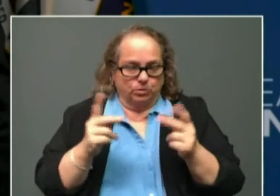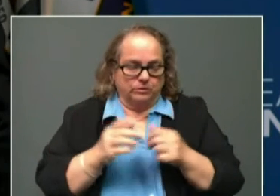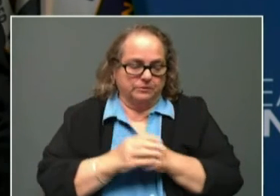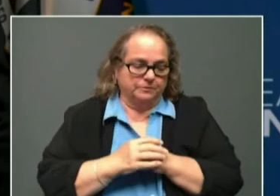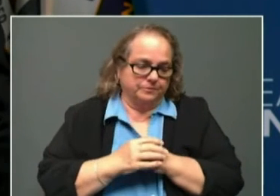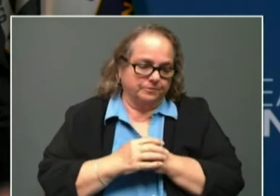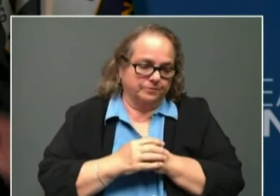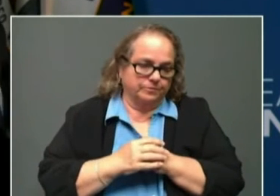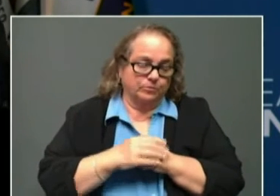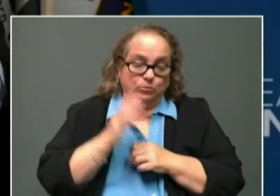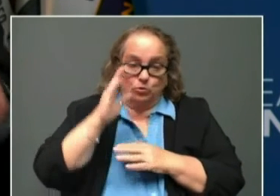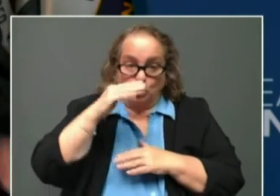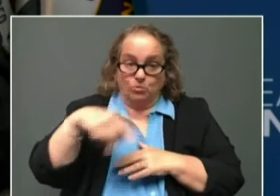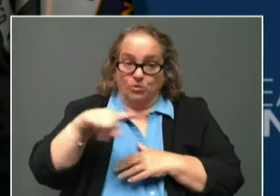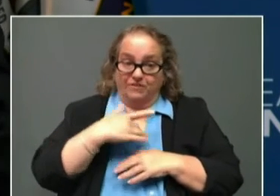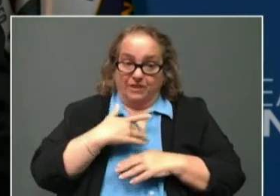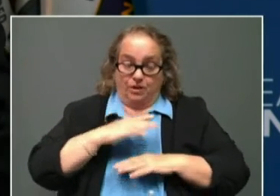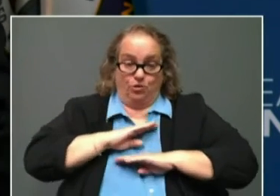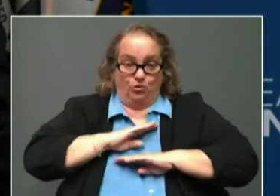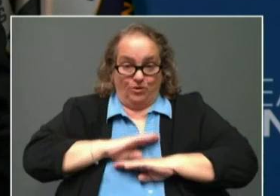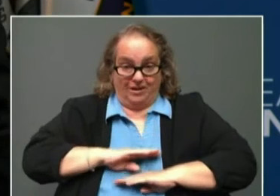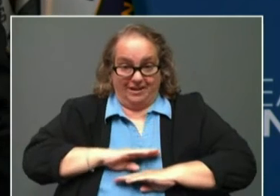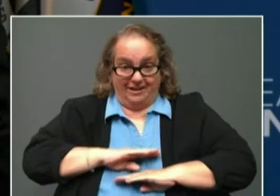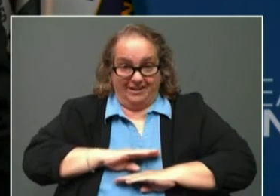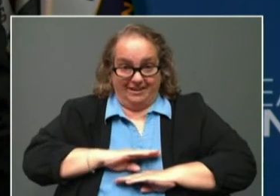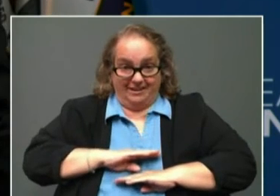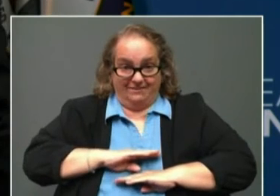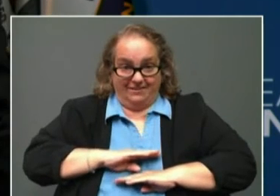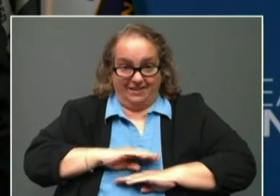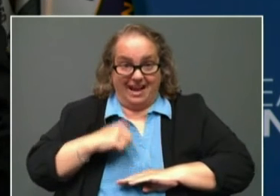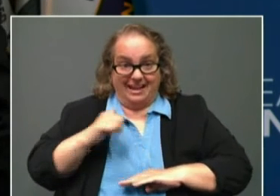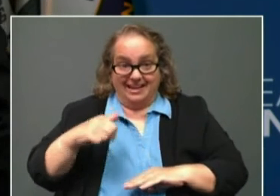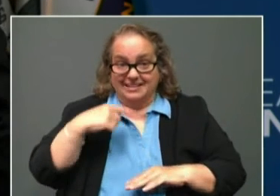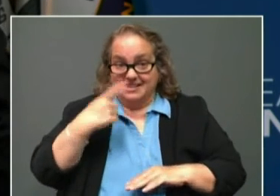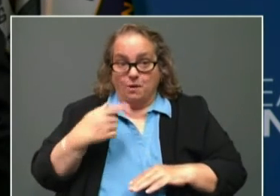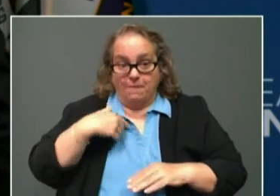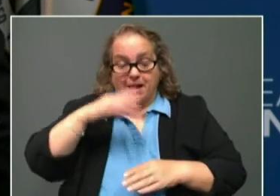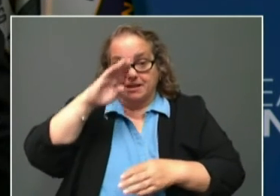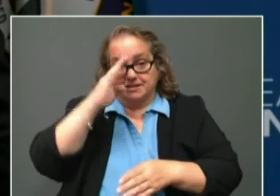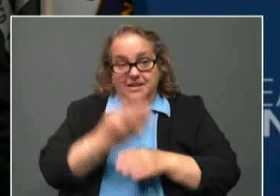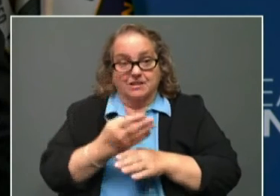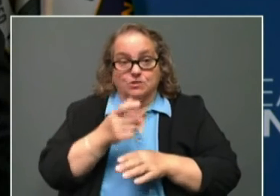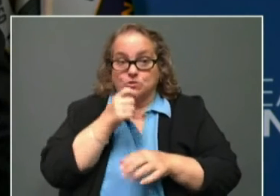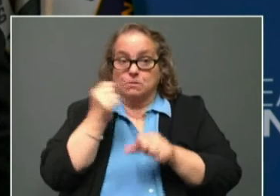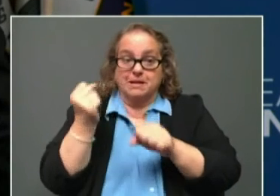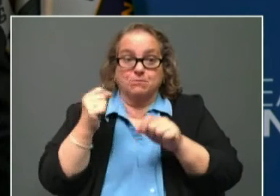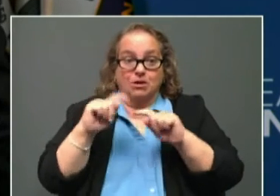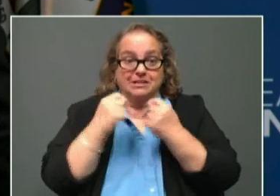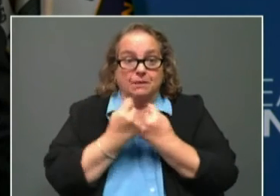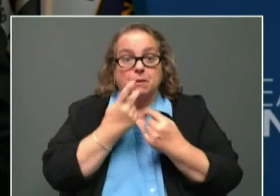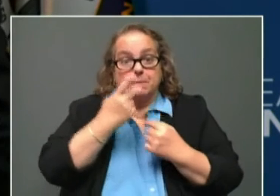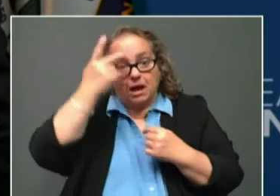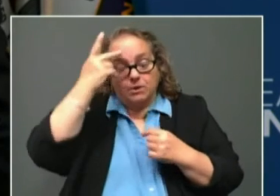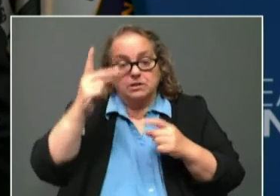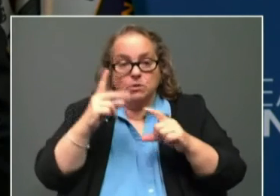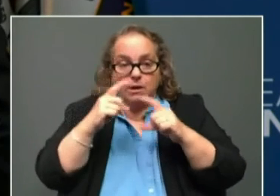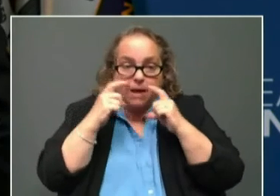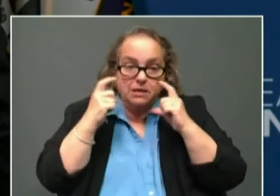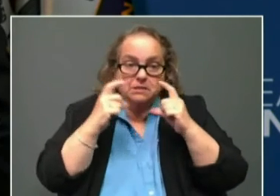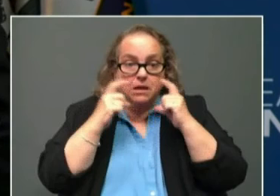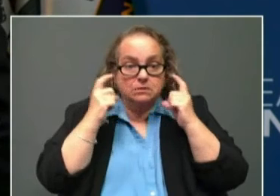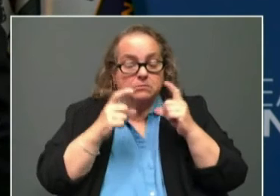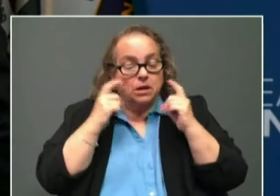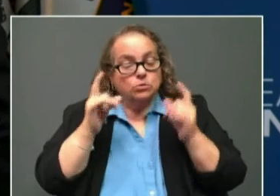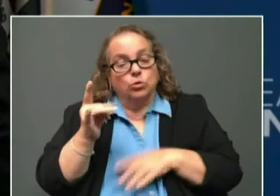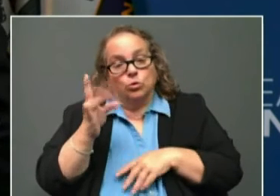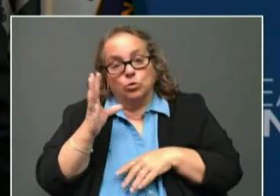relief. I can tell my son's baseball team, whose parents have been wearing masks religiously at each